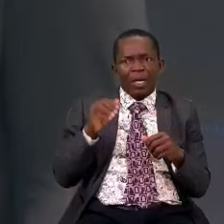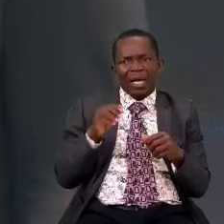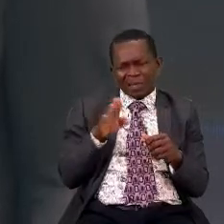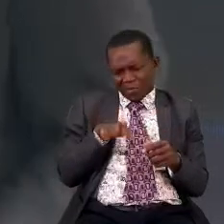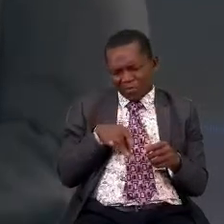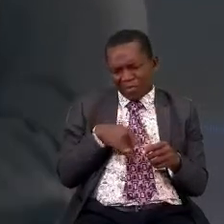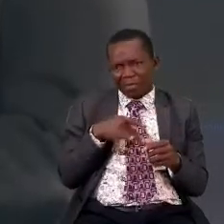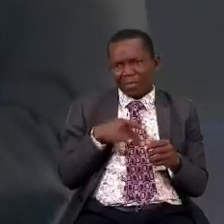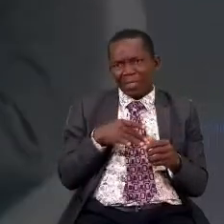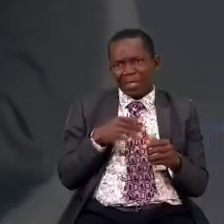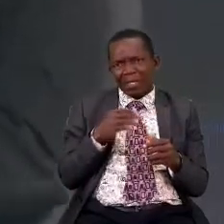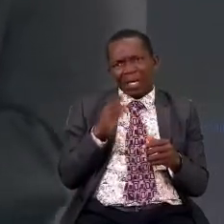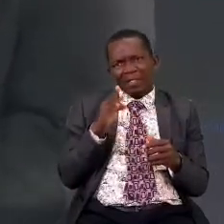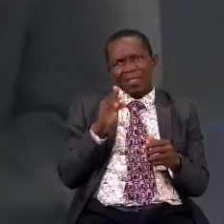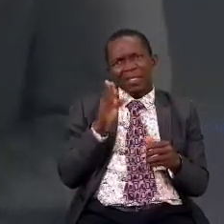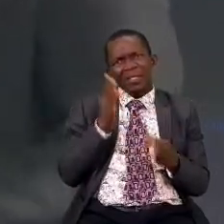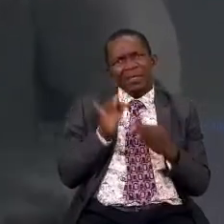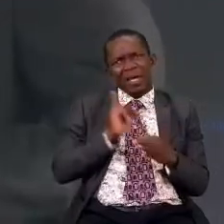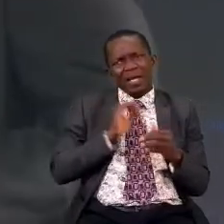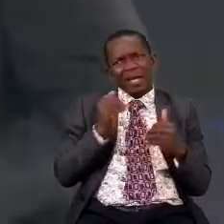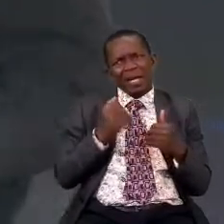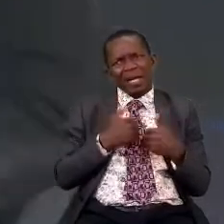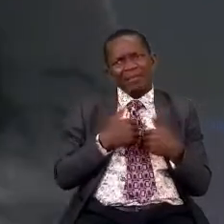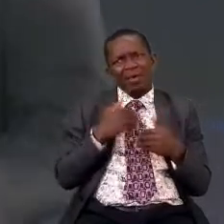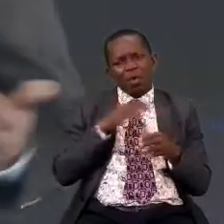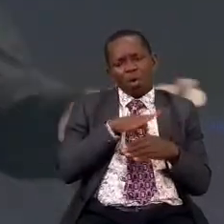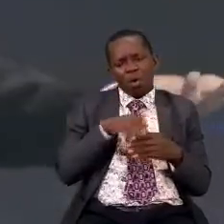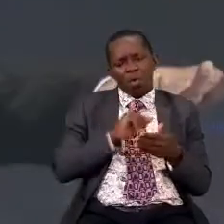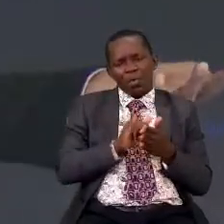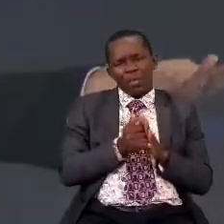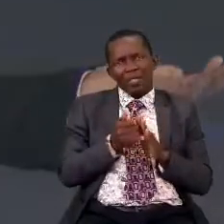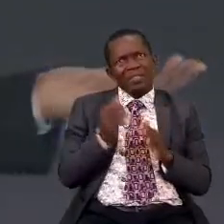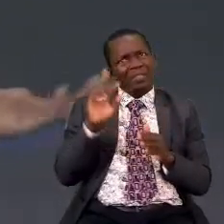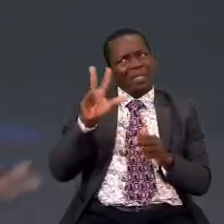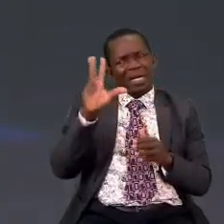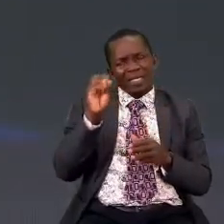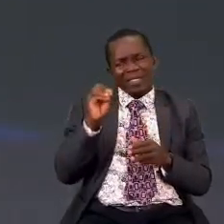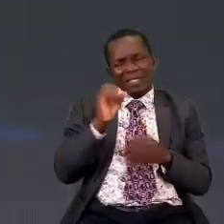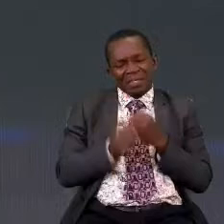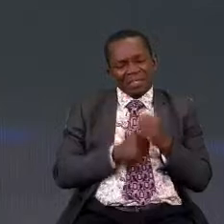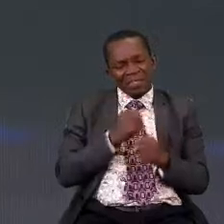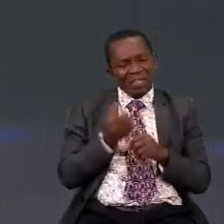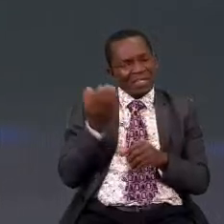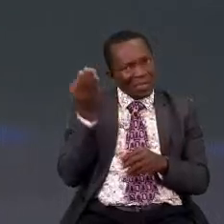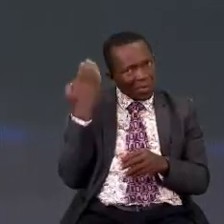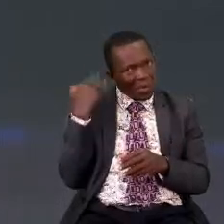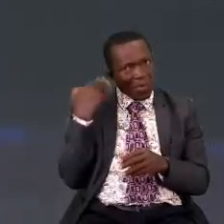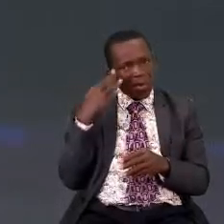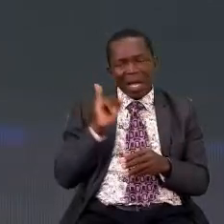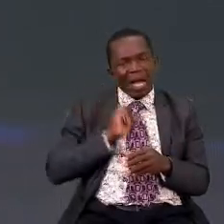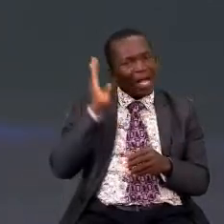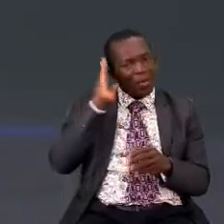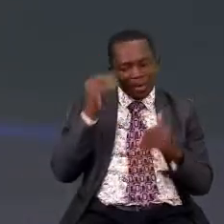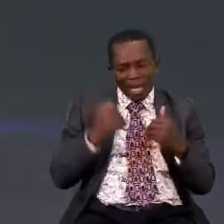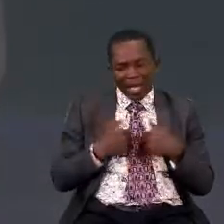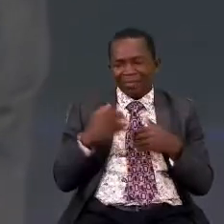the ministry, I would have been in the sky. But you know, at a late hour now, I'm old in the